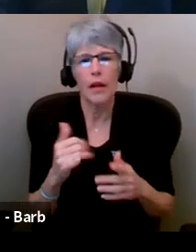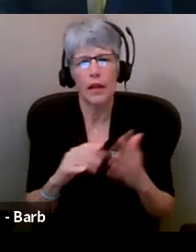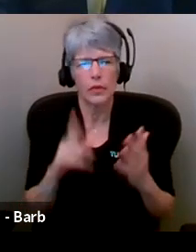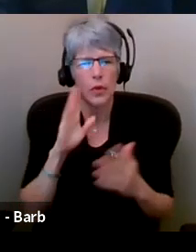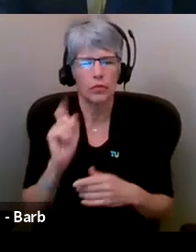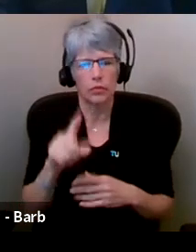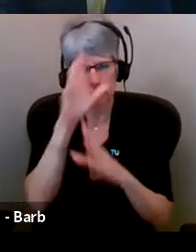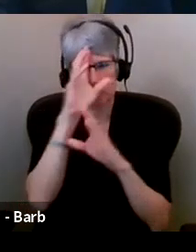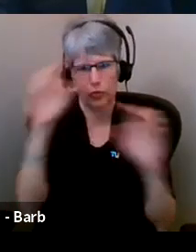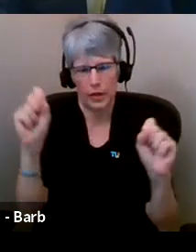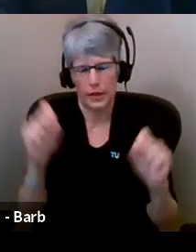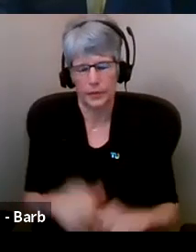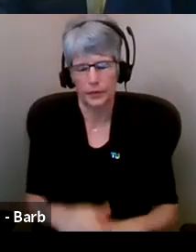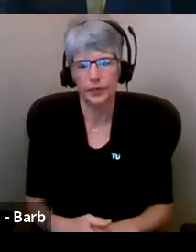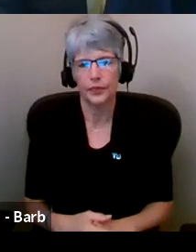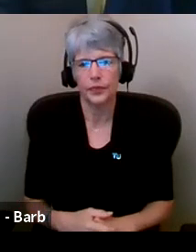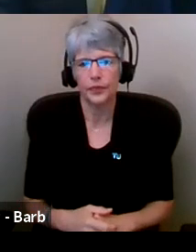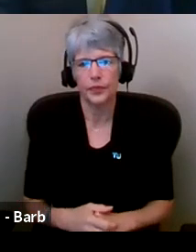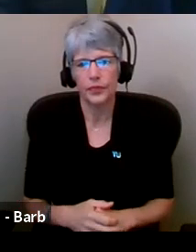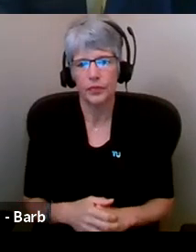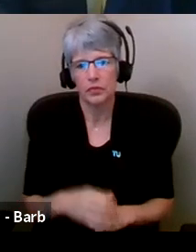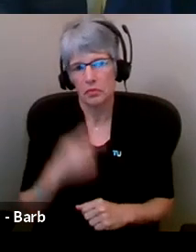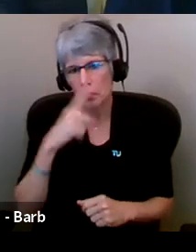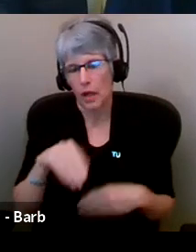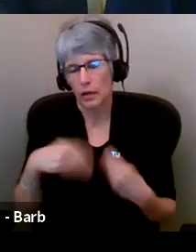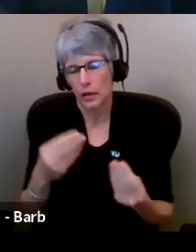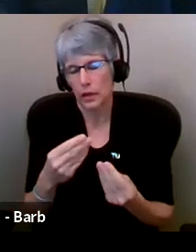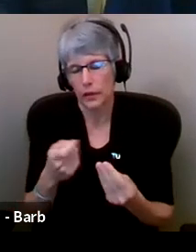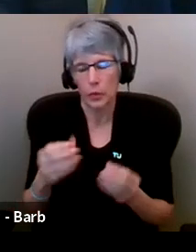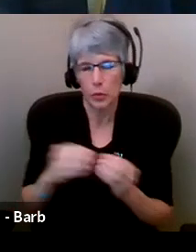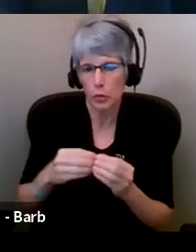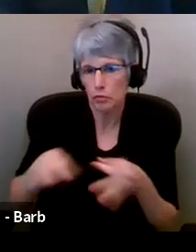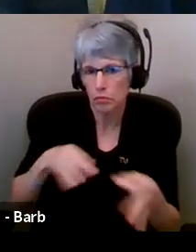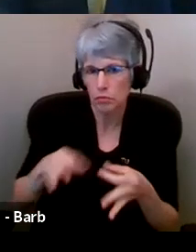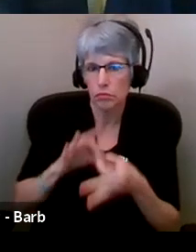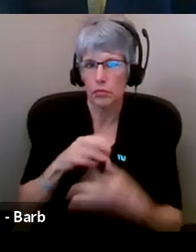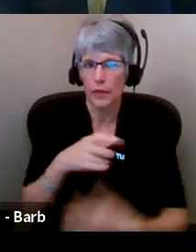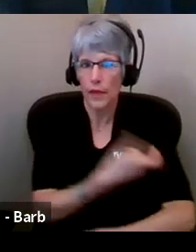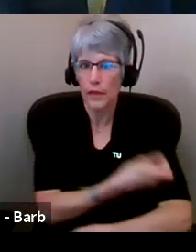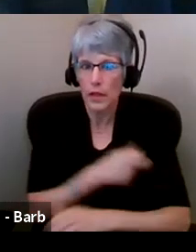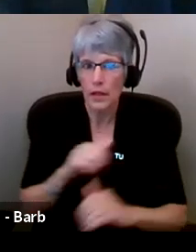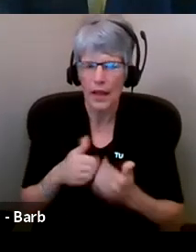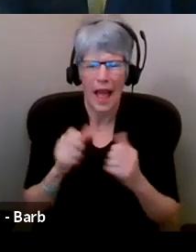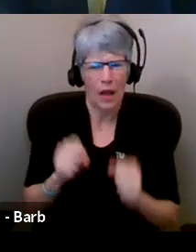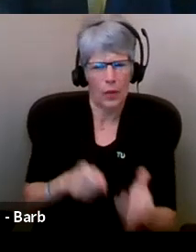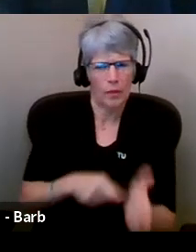President Schatzel to begin answering that question. If you could provide some additional clarity around the vaccine and how we can mandate a